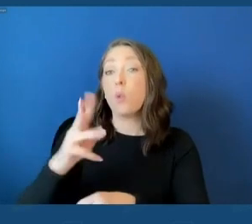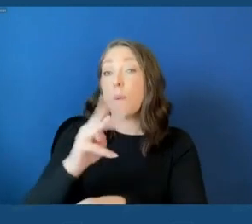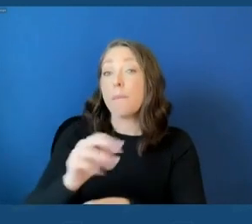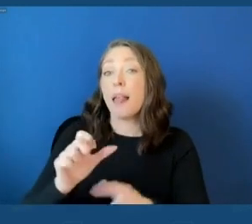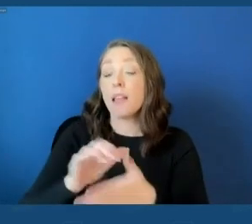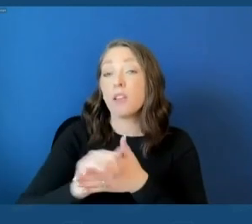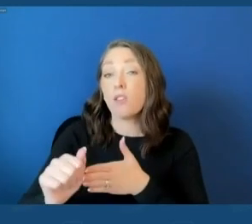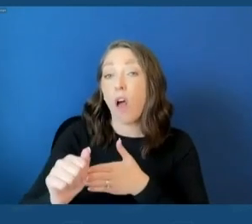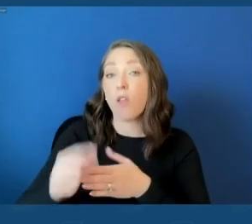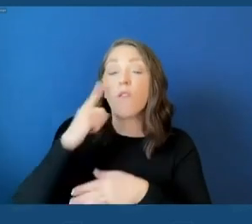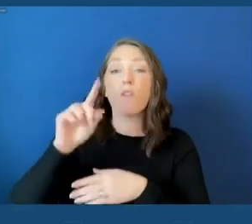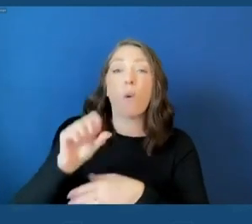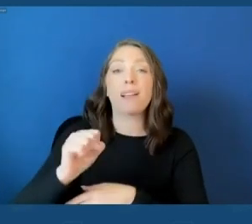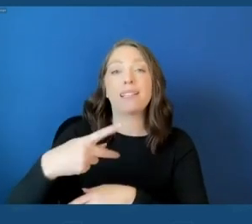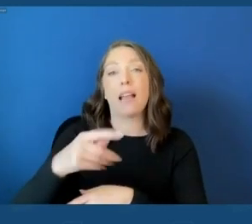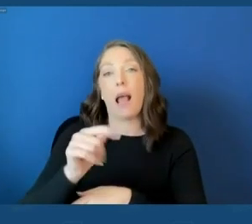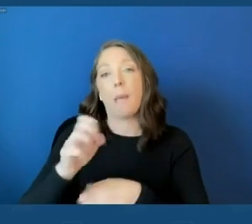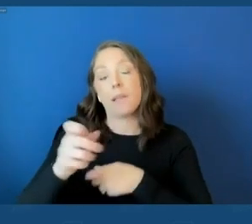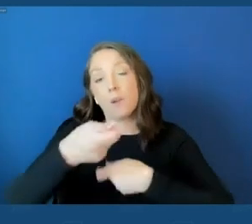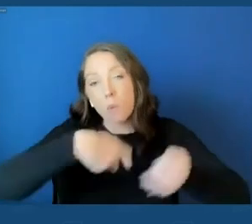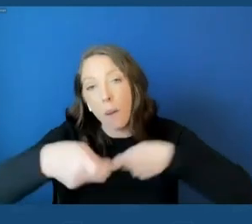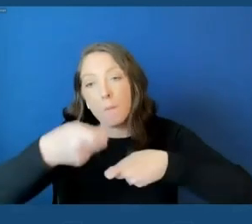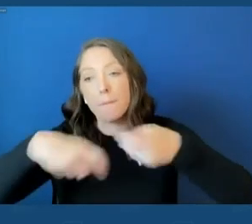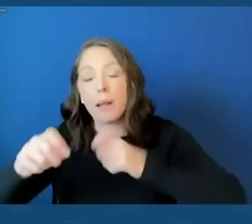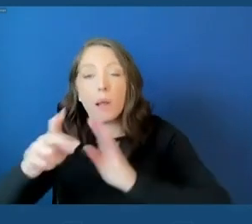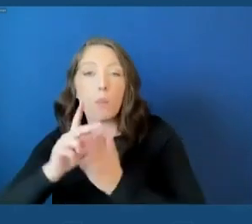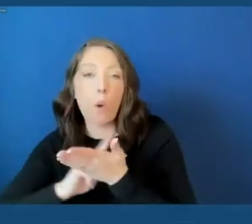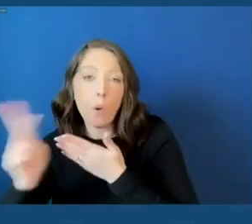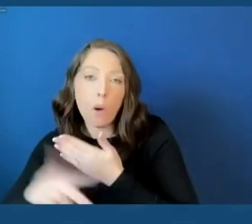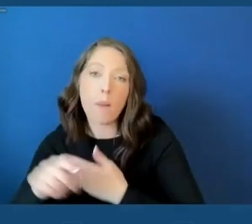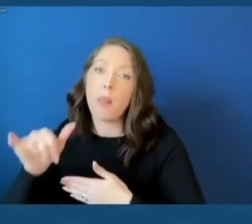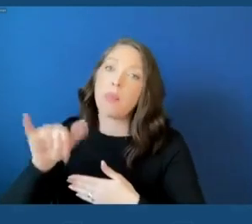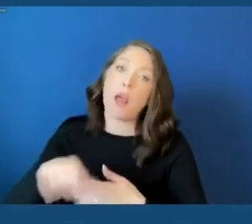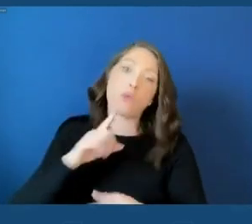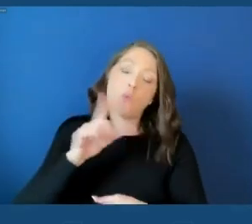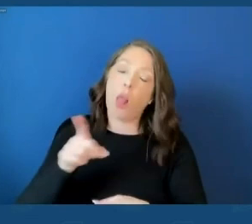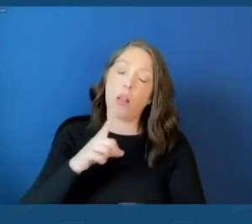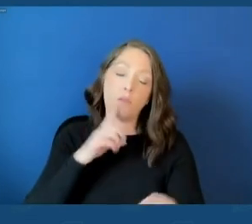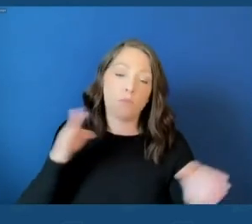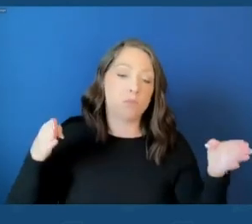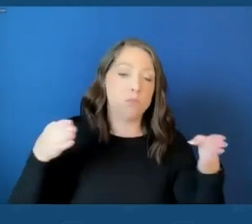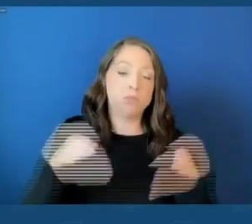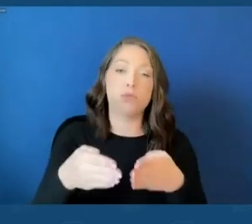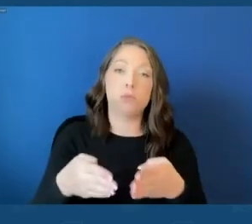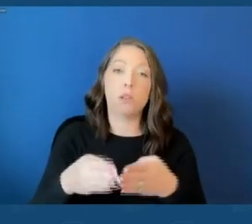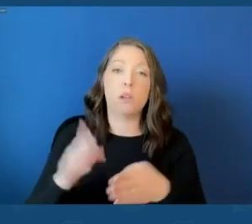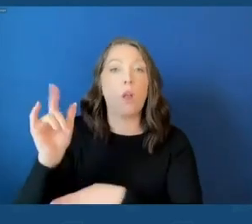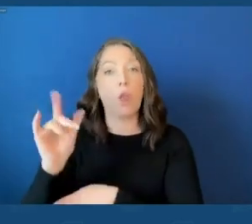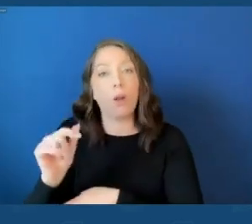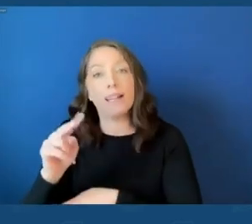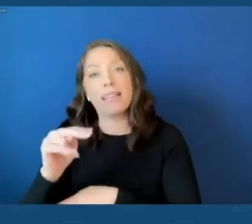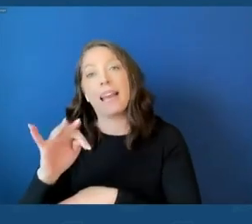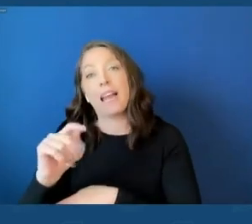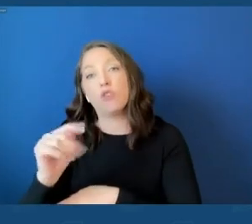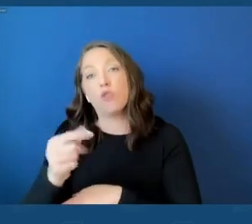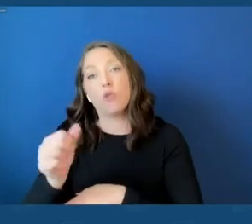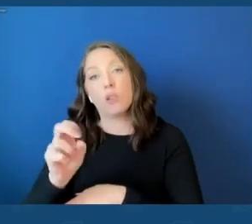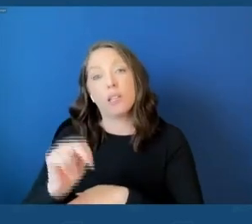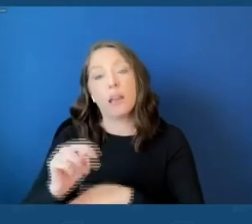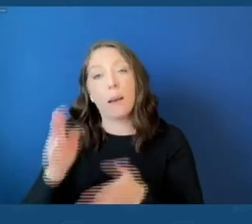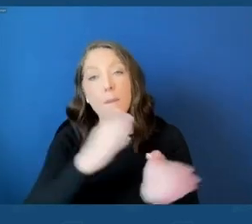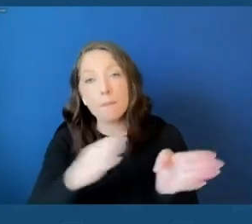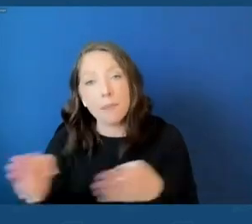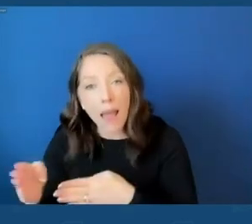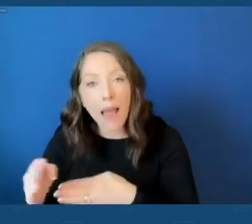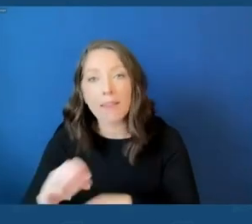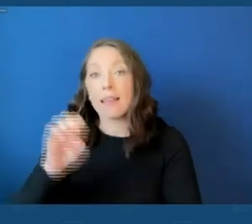program. And those replacement programs are really at the heart of the Long Island Nitrogen Plan being done by the DEC, the